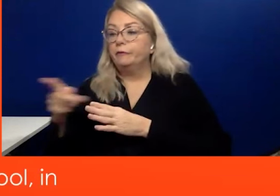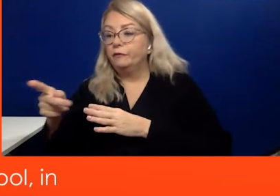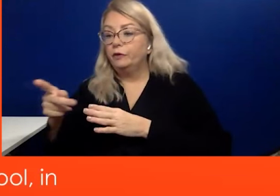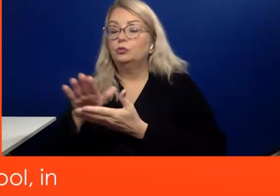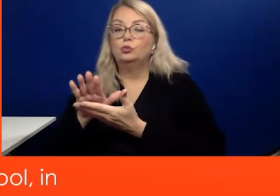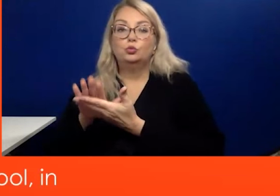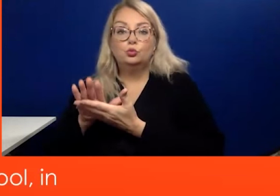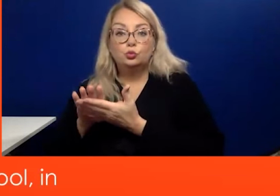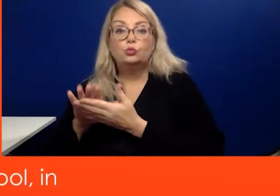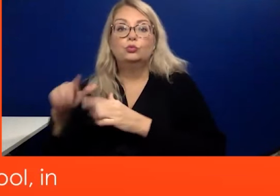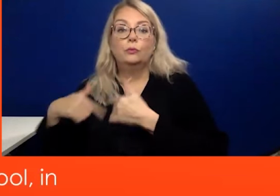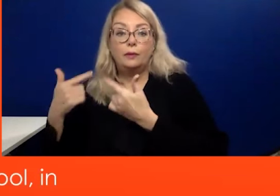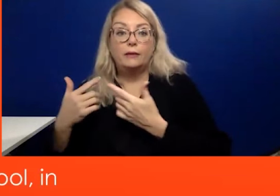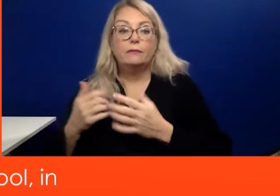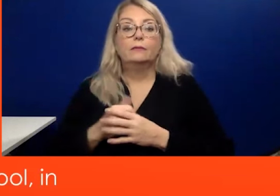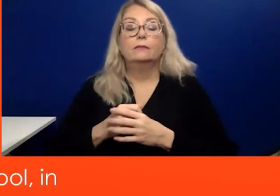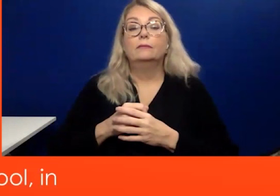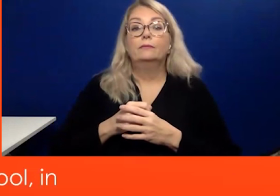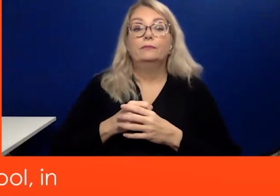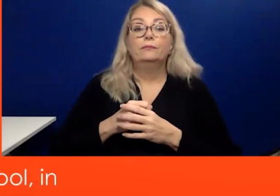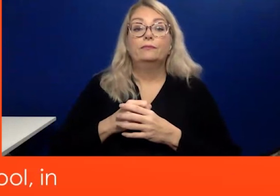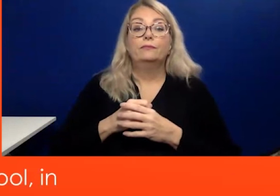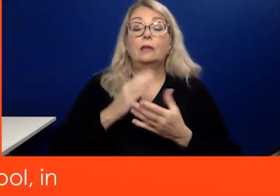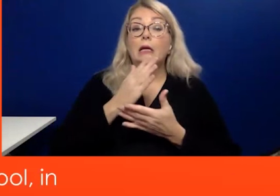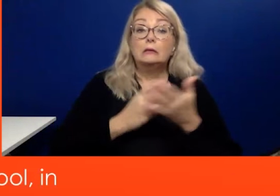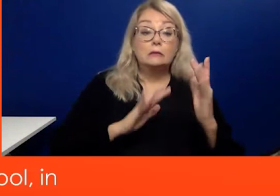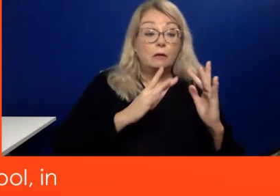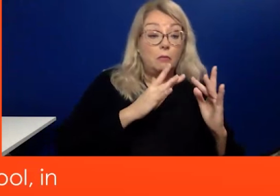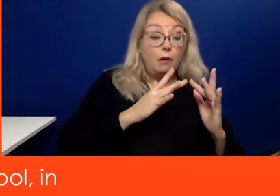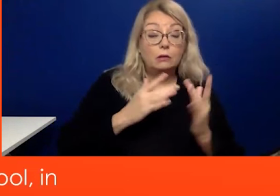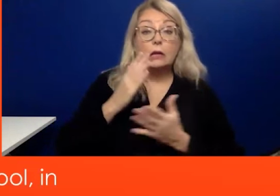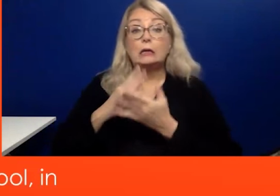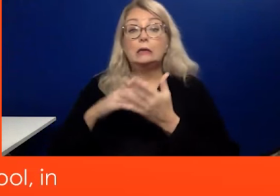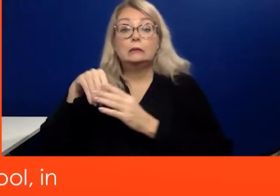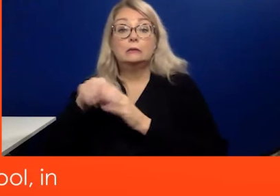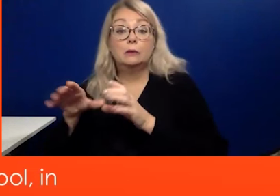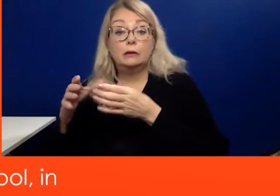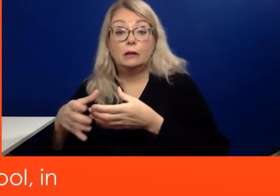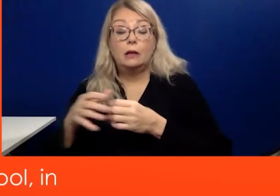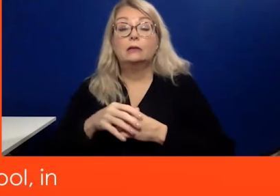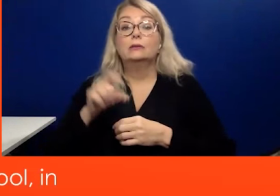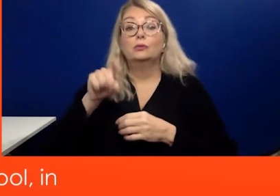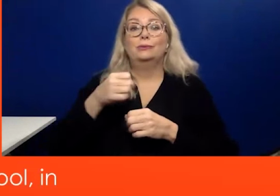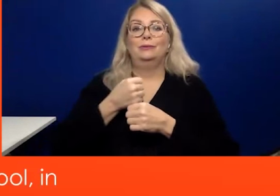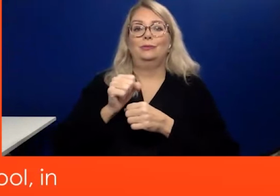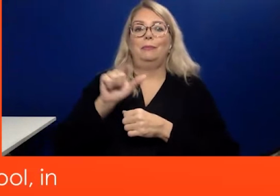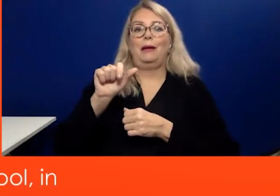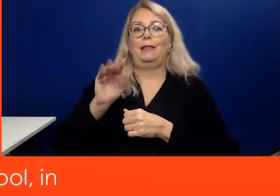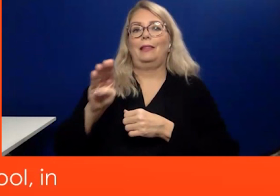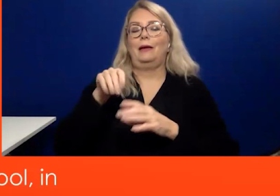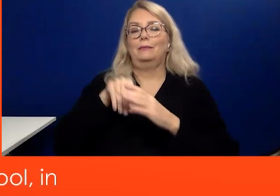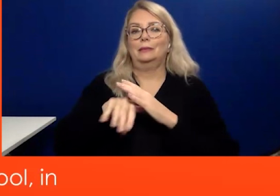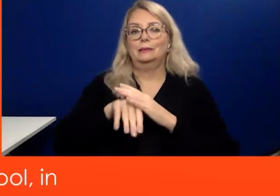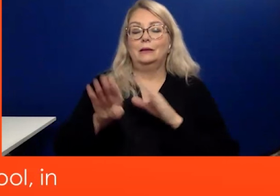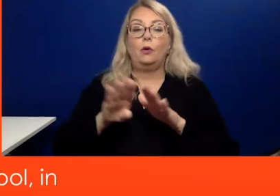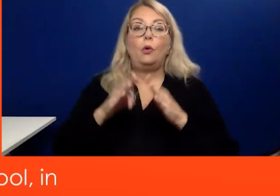Hybrid's fine, but on our hybrid side, we're going to need to make that lab accessible, right? That means it's open